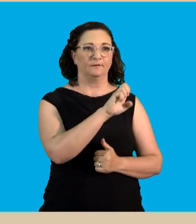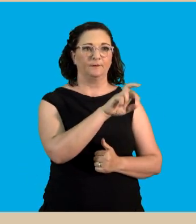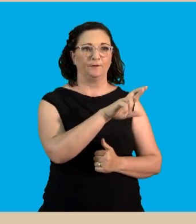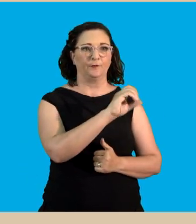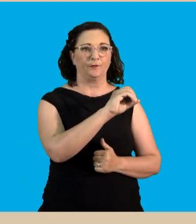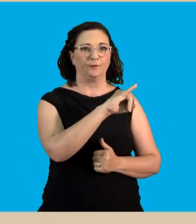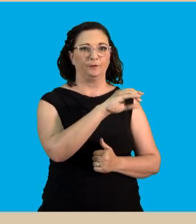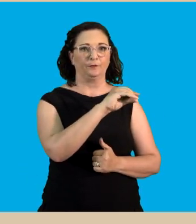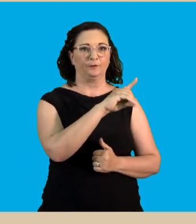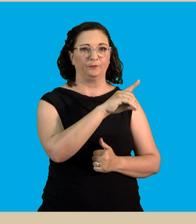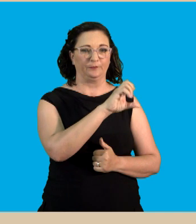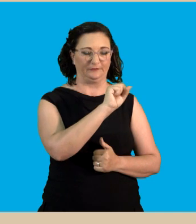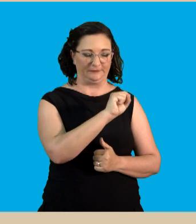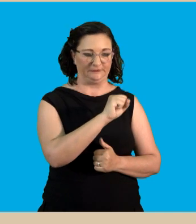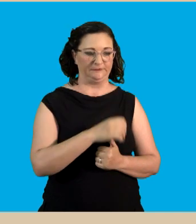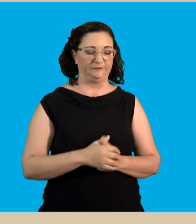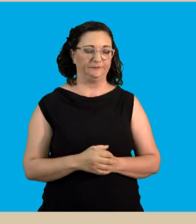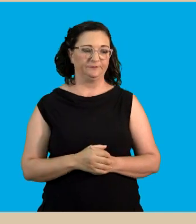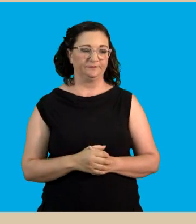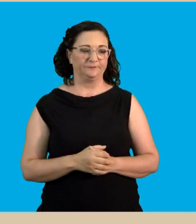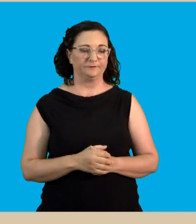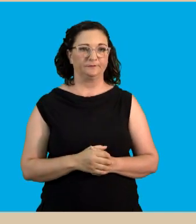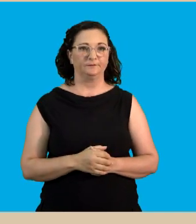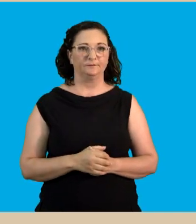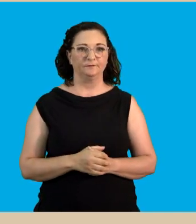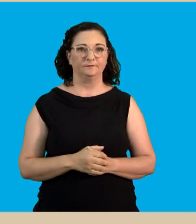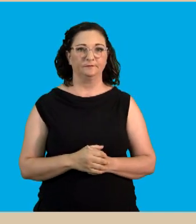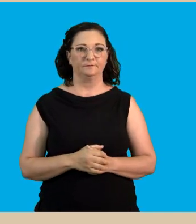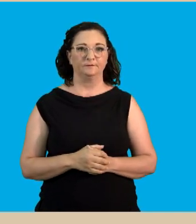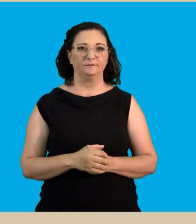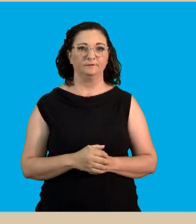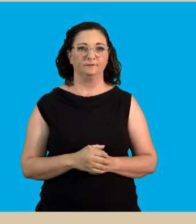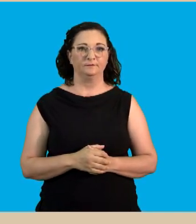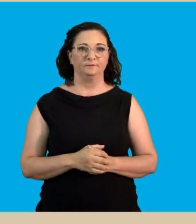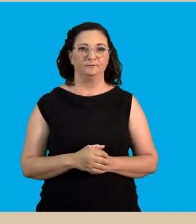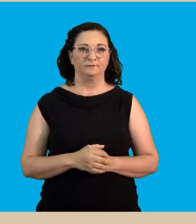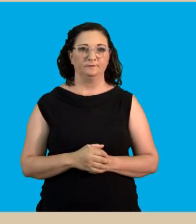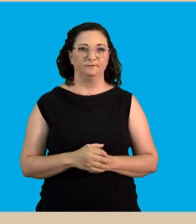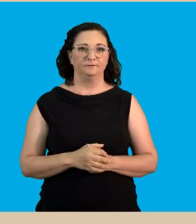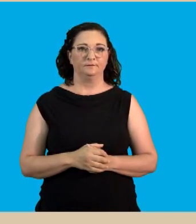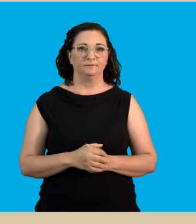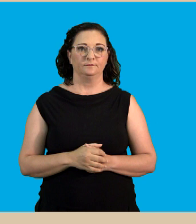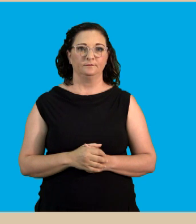Asteroids are made up of